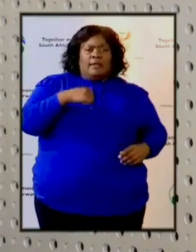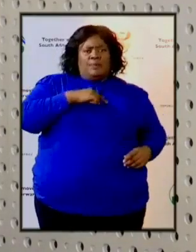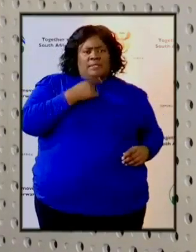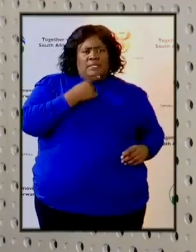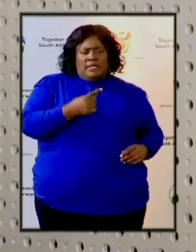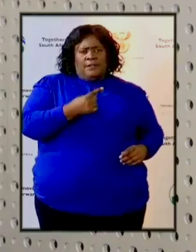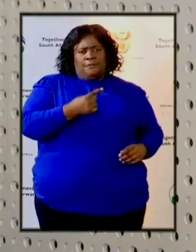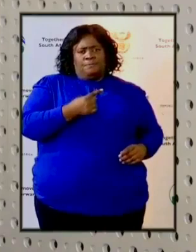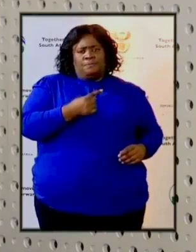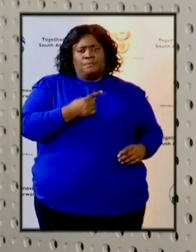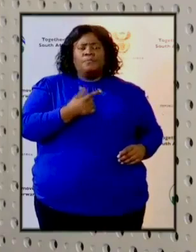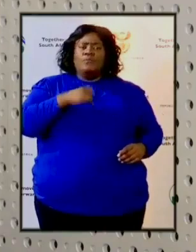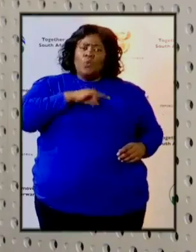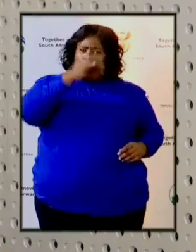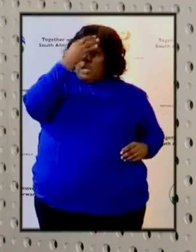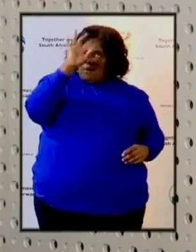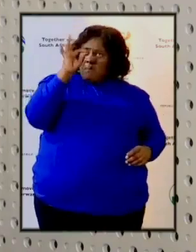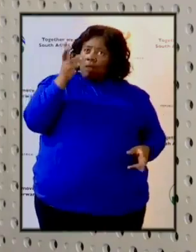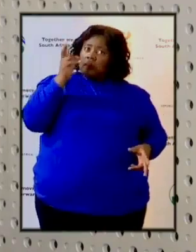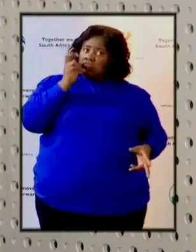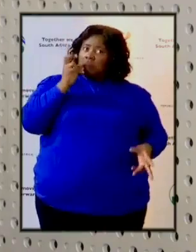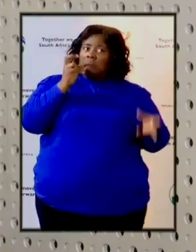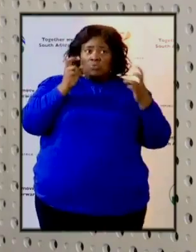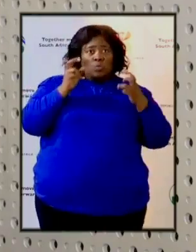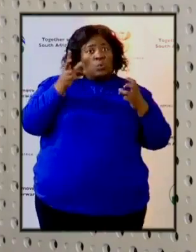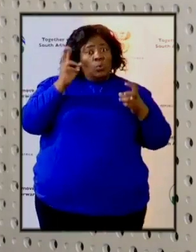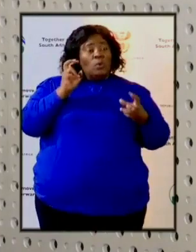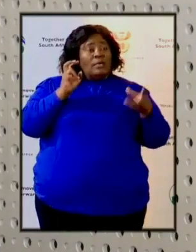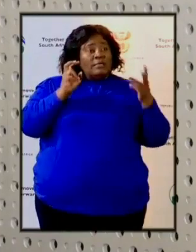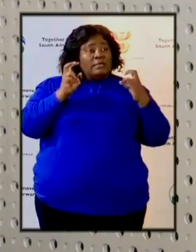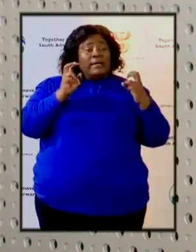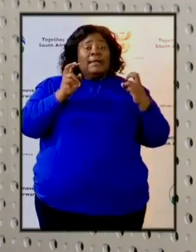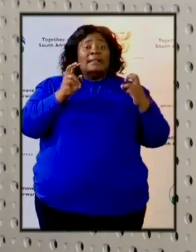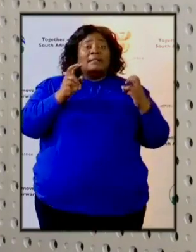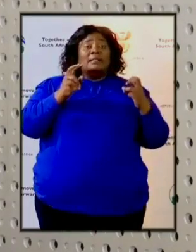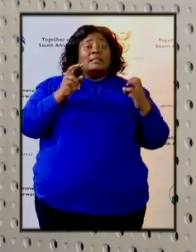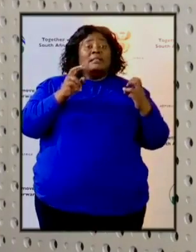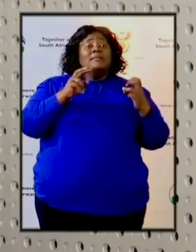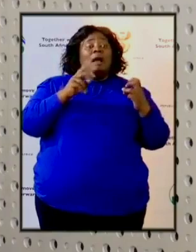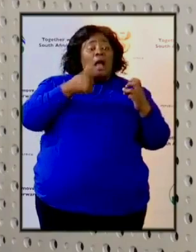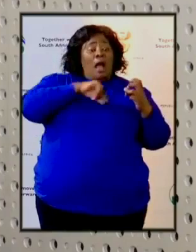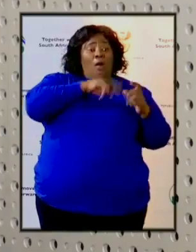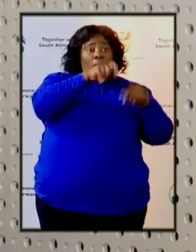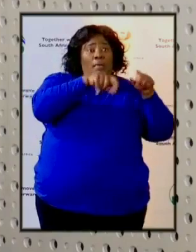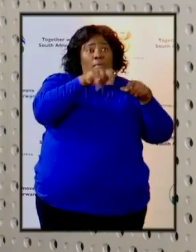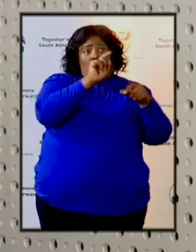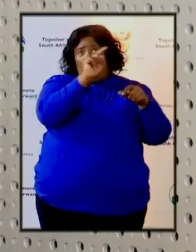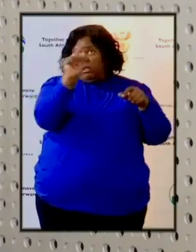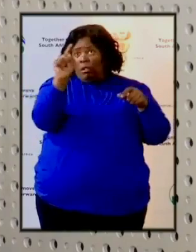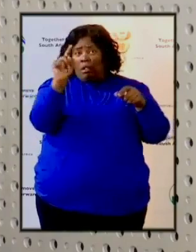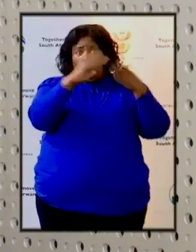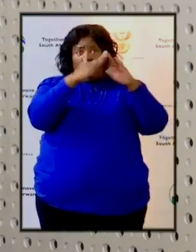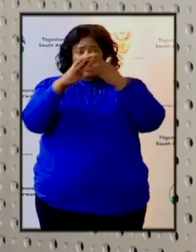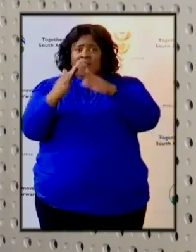we are a listening government. If our people say, this idea of you